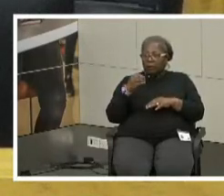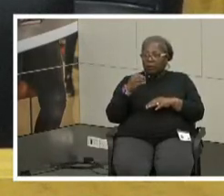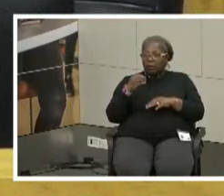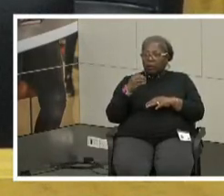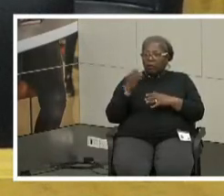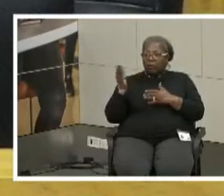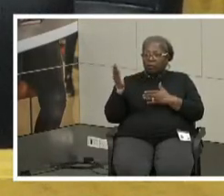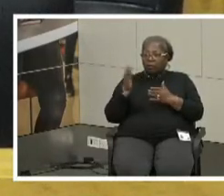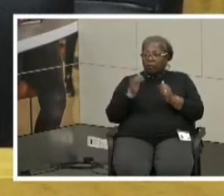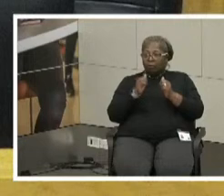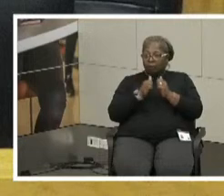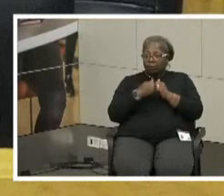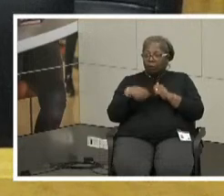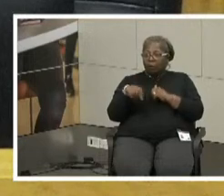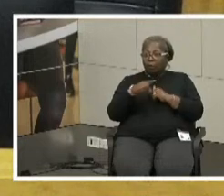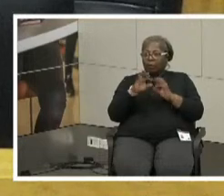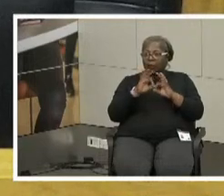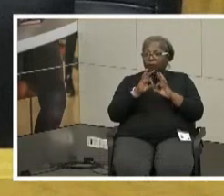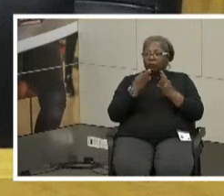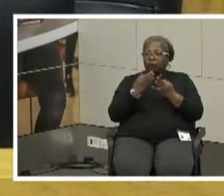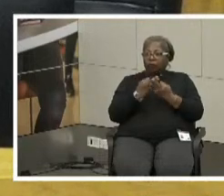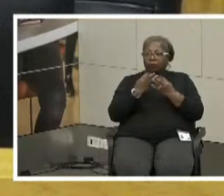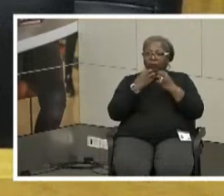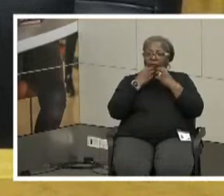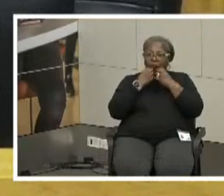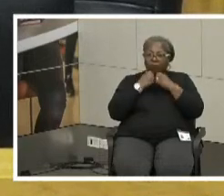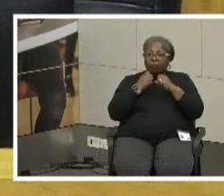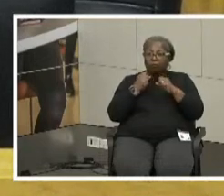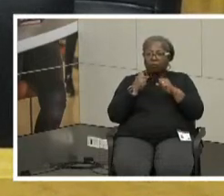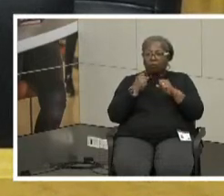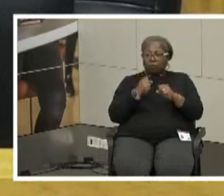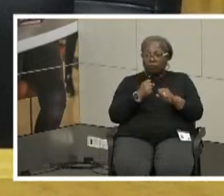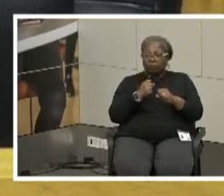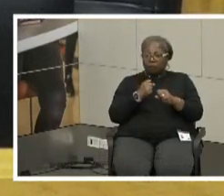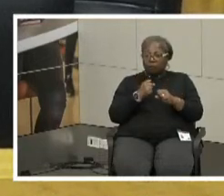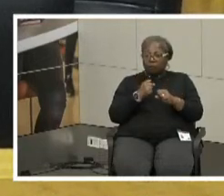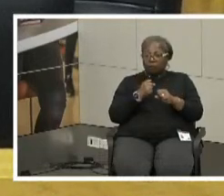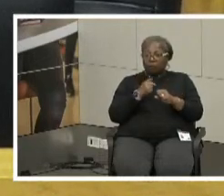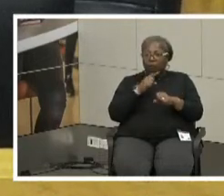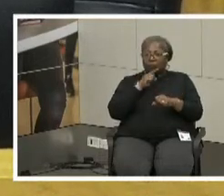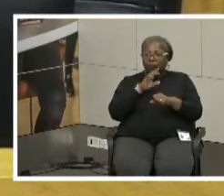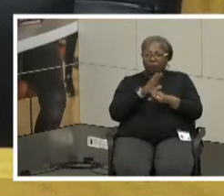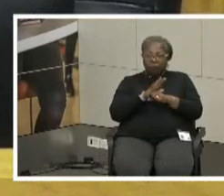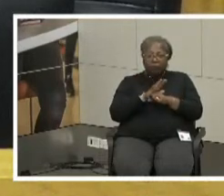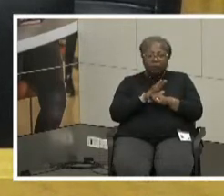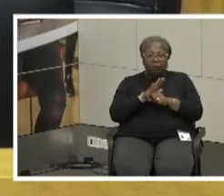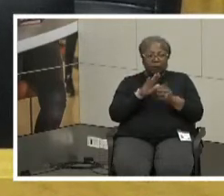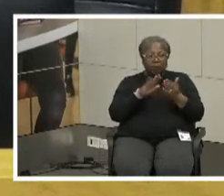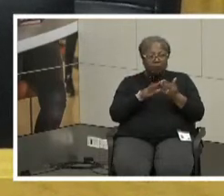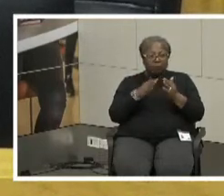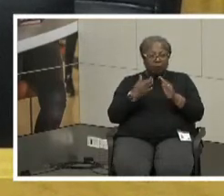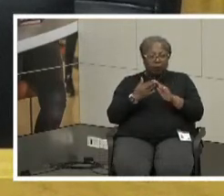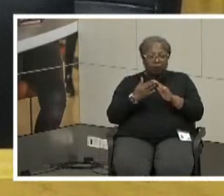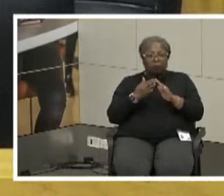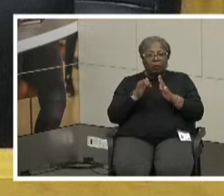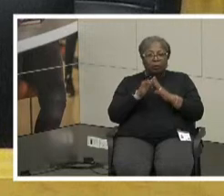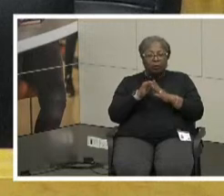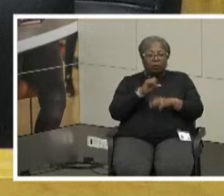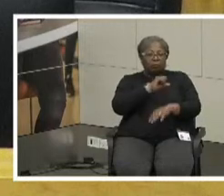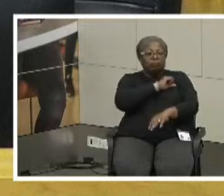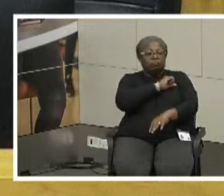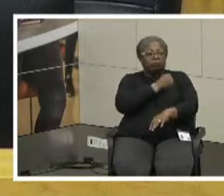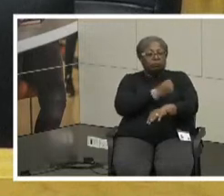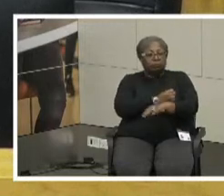brought with them their resilient Family Values strong work ethics and a commitment to the community that have strengthened our